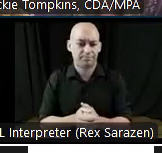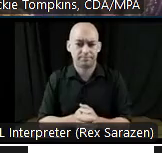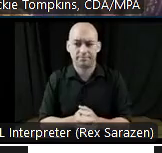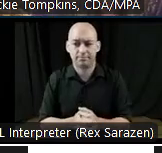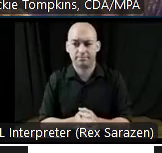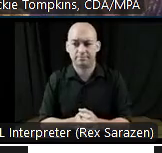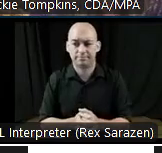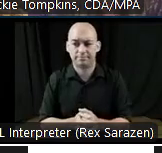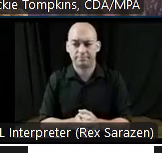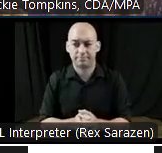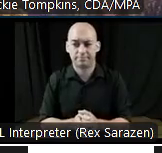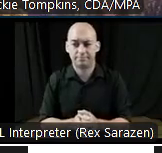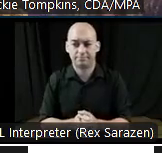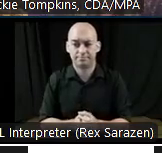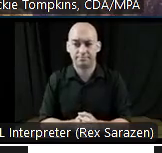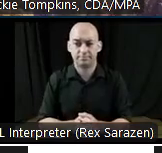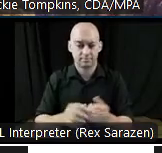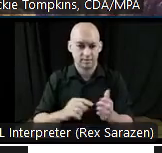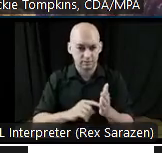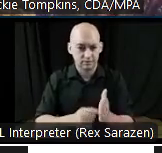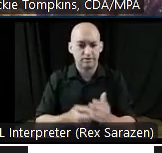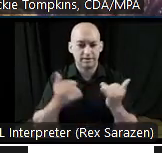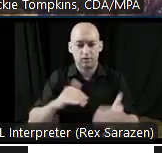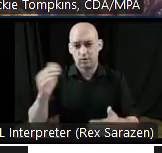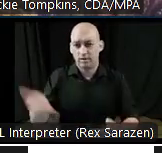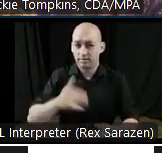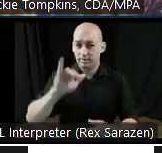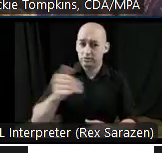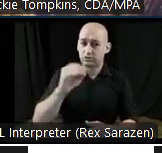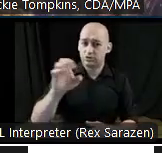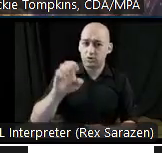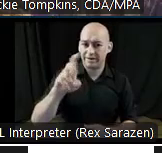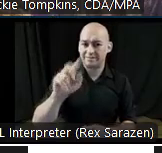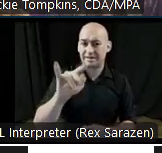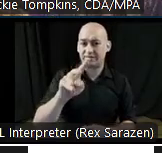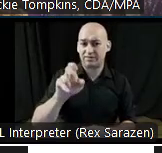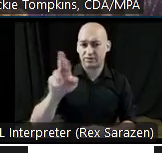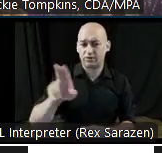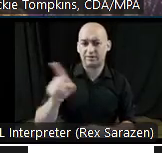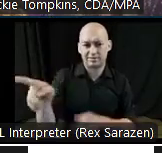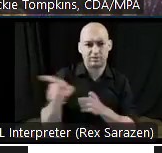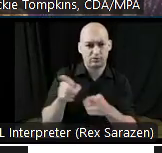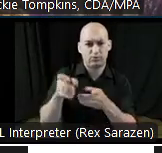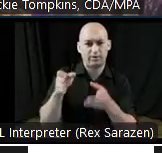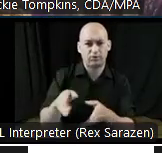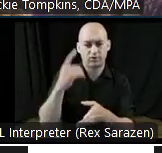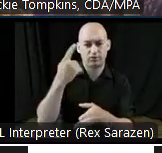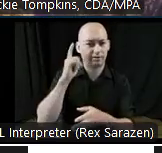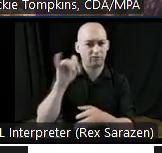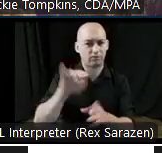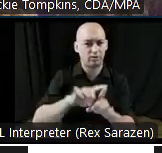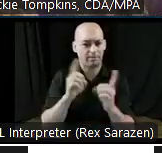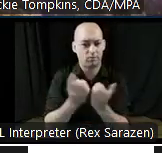All right, getting started. I do want to welcome Joe Xavier, our director at the California Department of Rehabilitation, to provide us